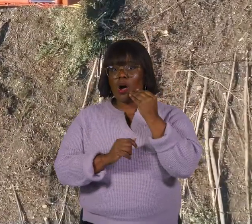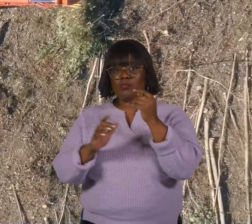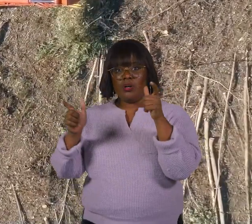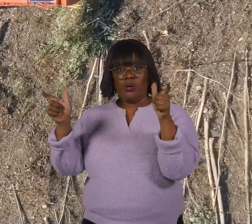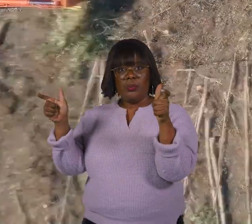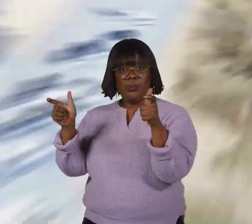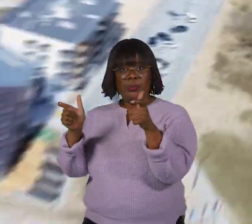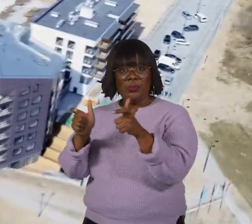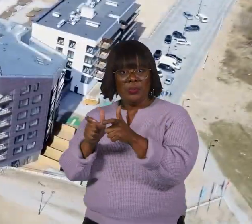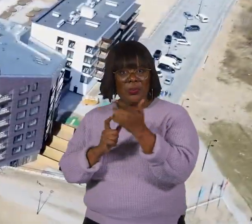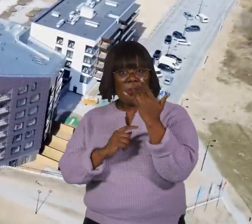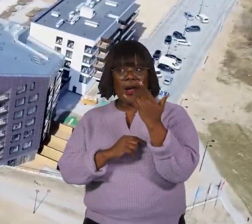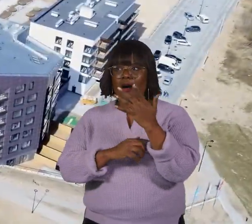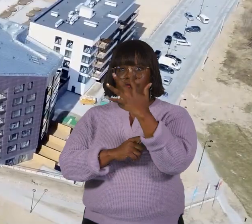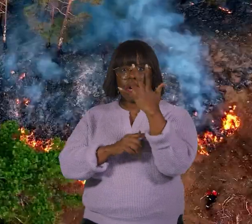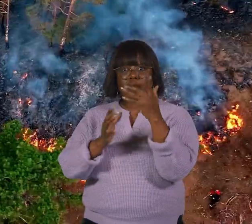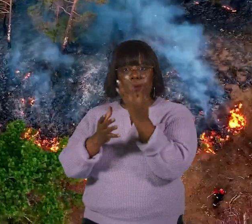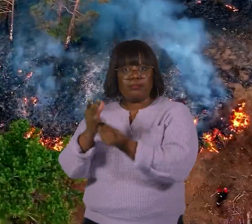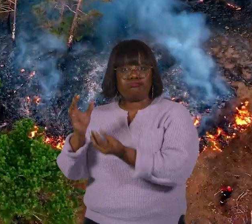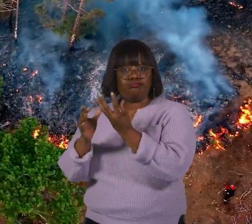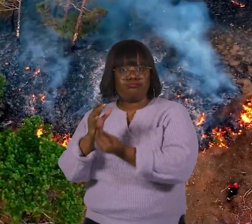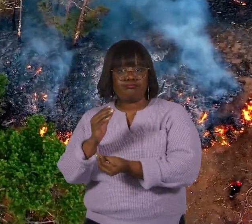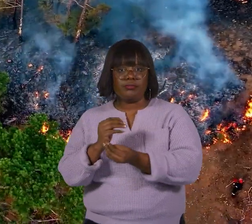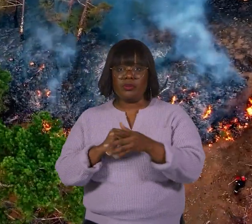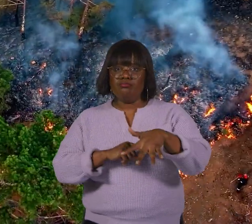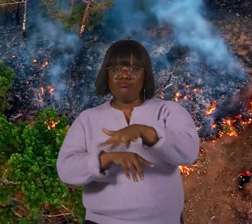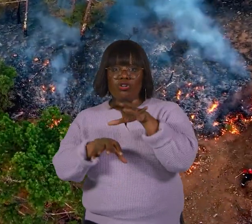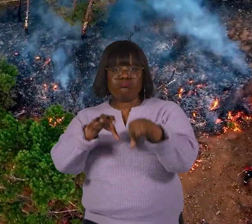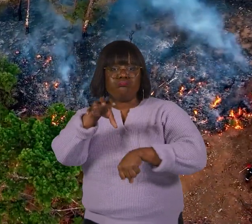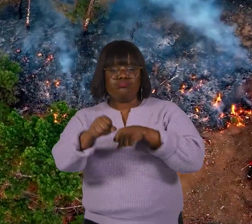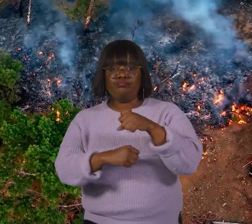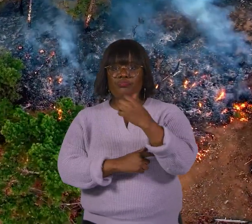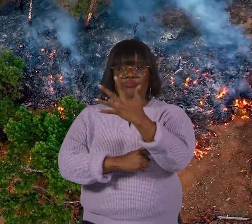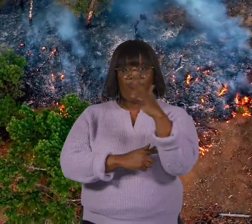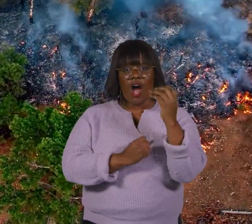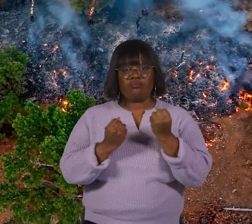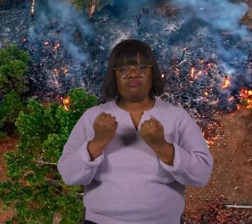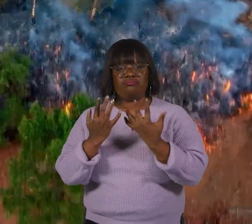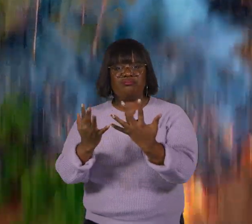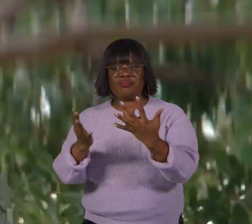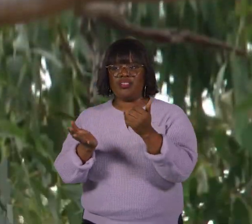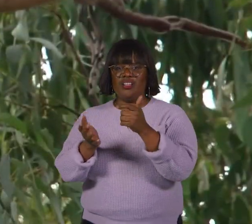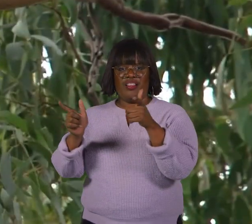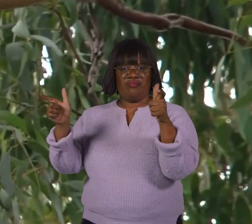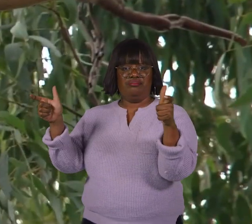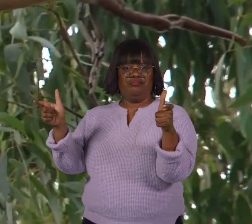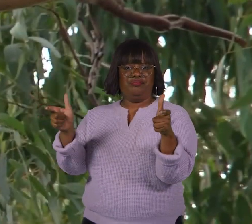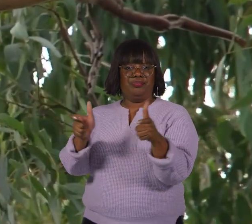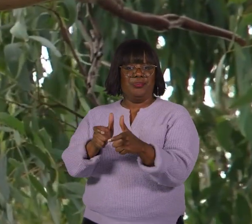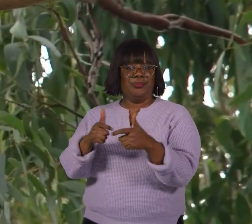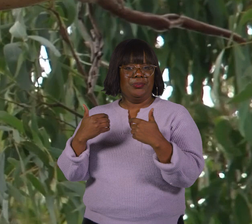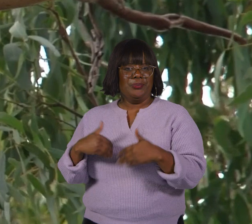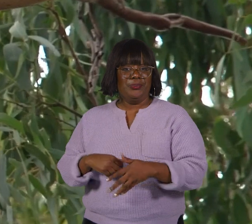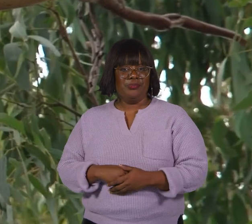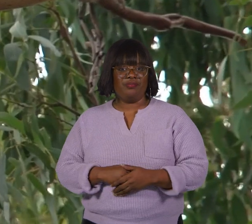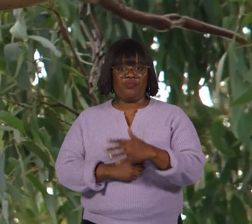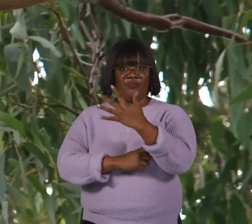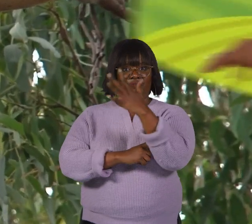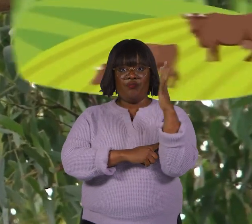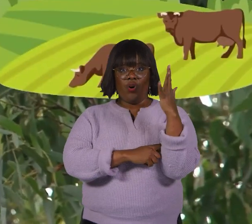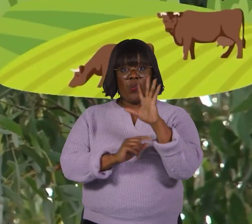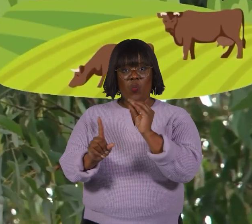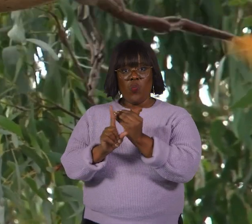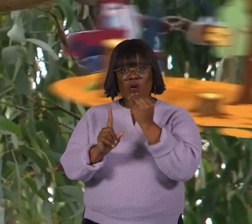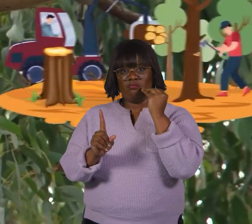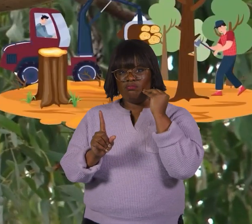deforestation, urbanization, and wildfires is the main reason for their decline. As their forest homes are cleared